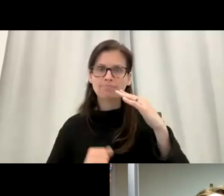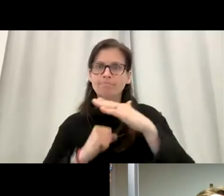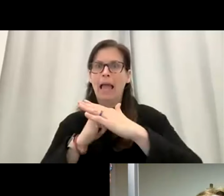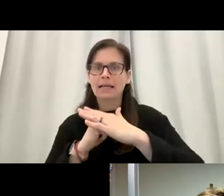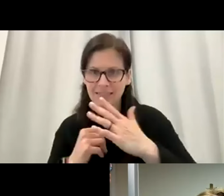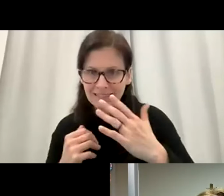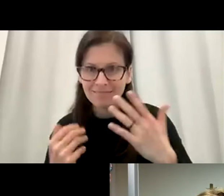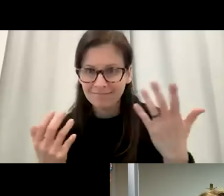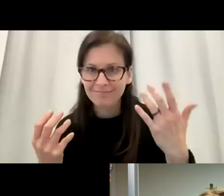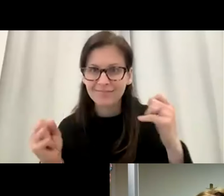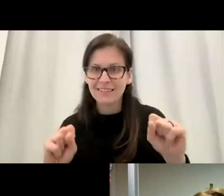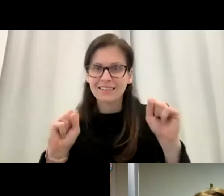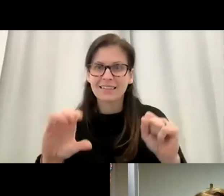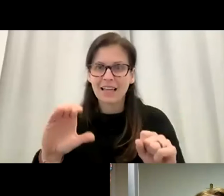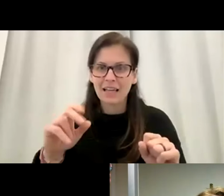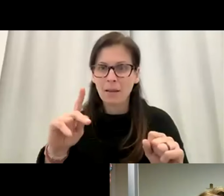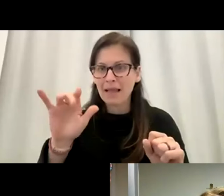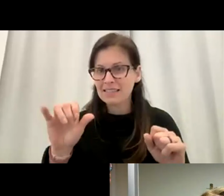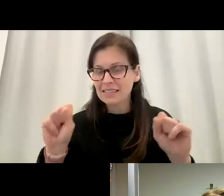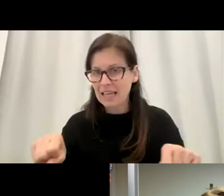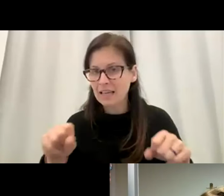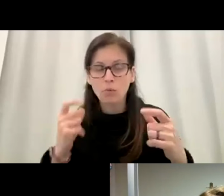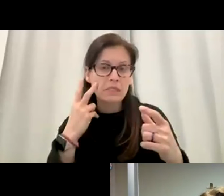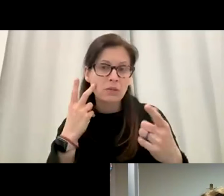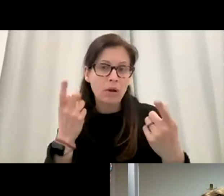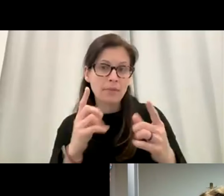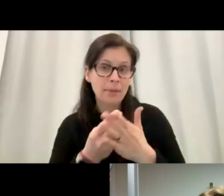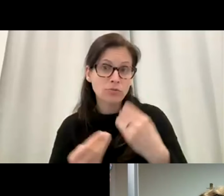limits. So we'll see what comes out in the budget.